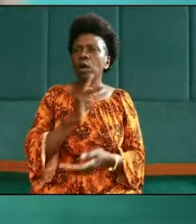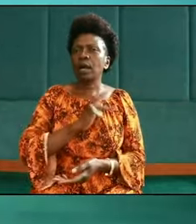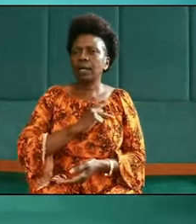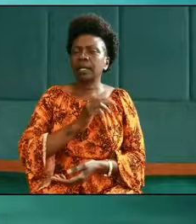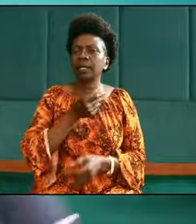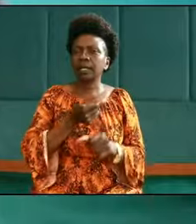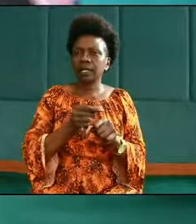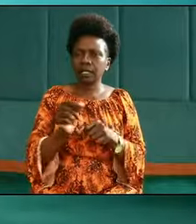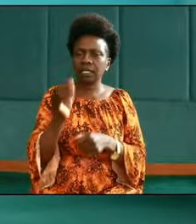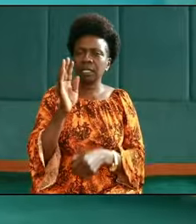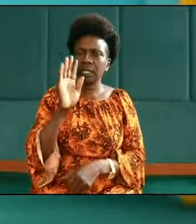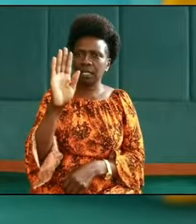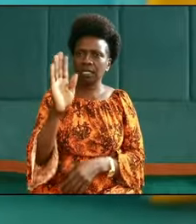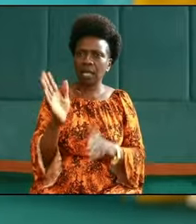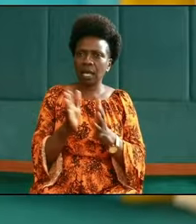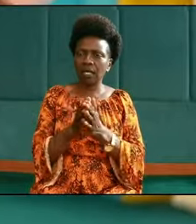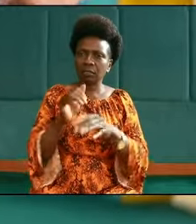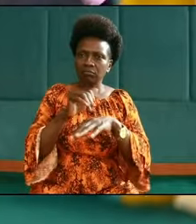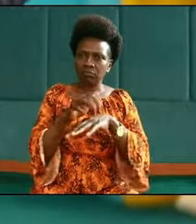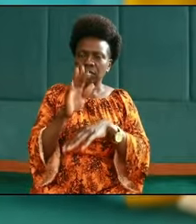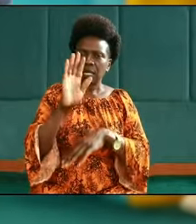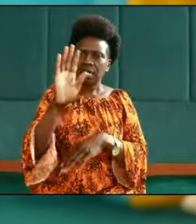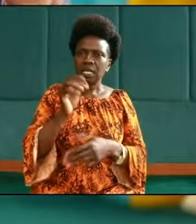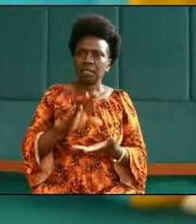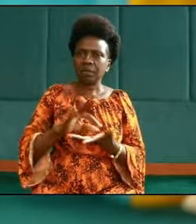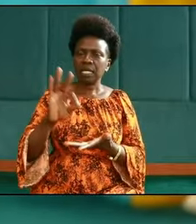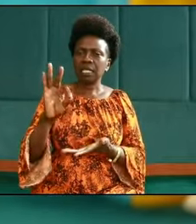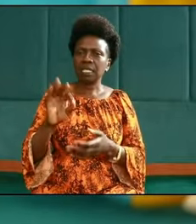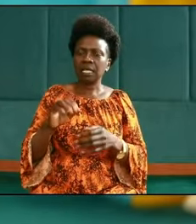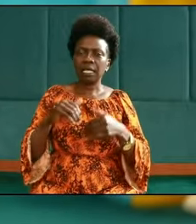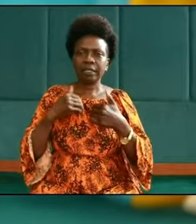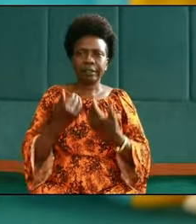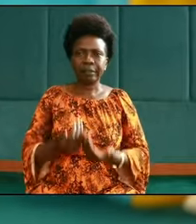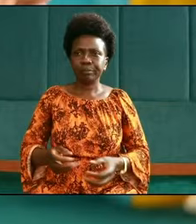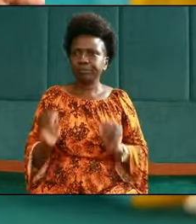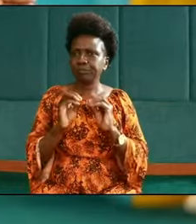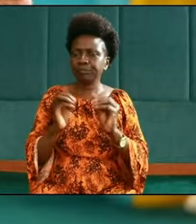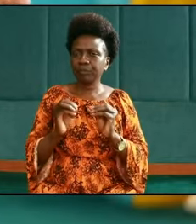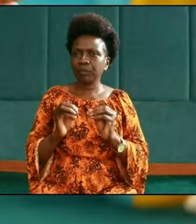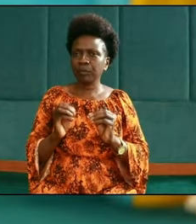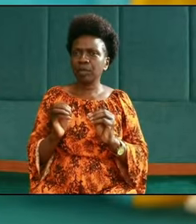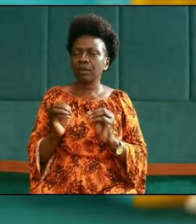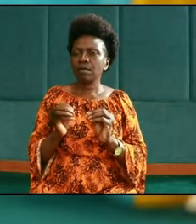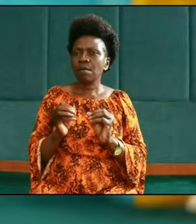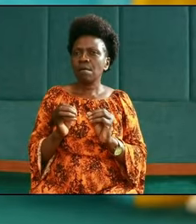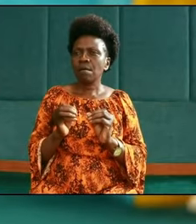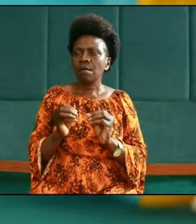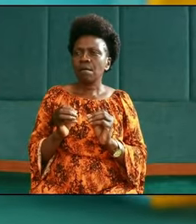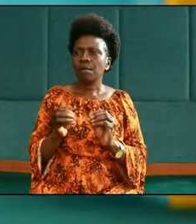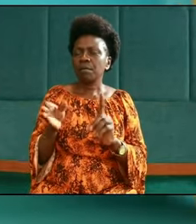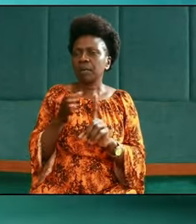and gracious he is, and sending his spirit tirelessly, pursuing